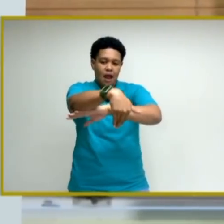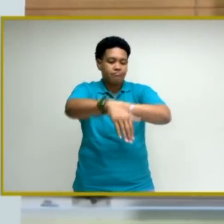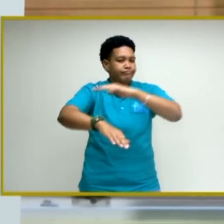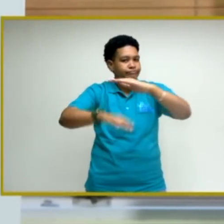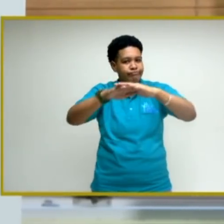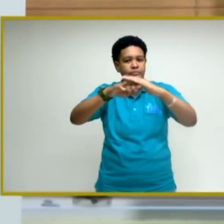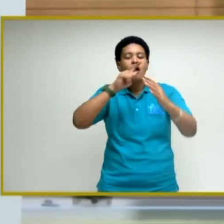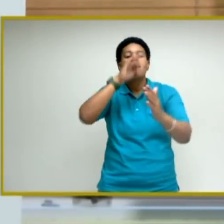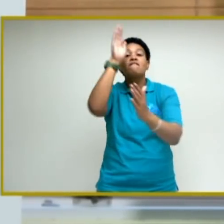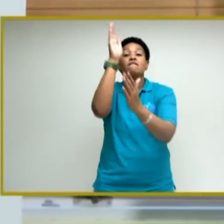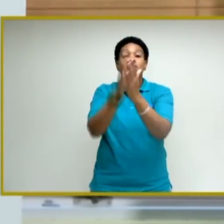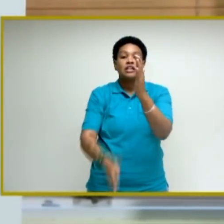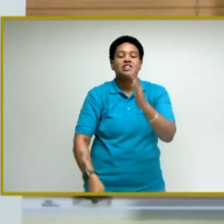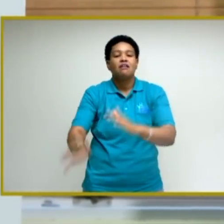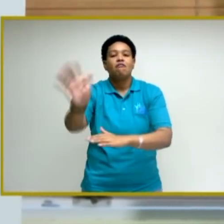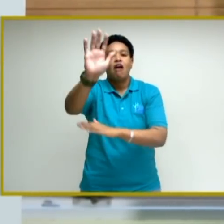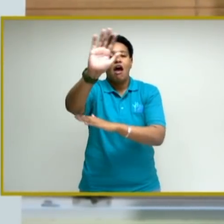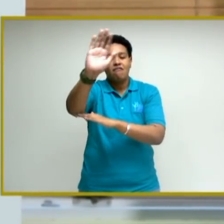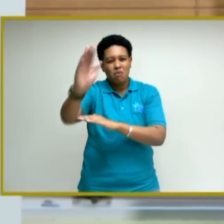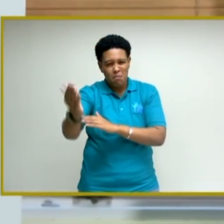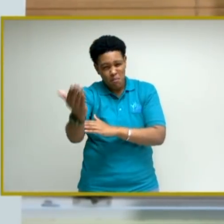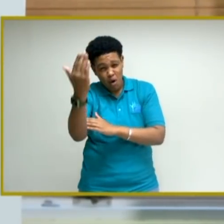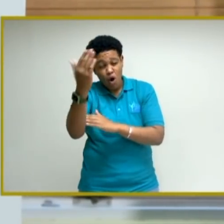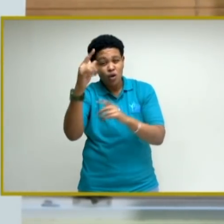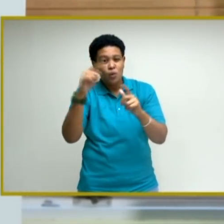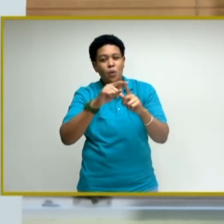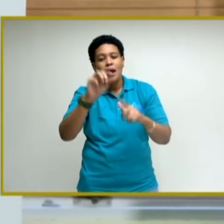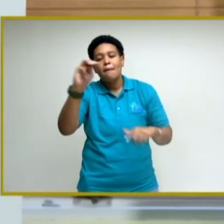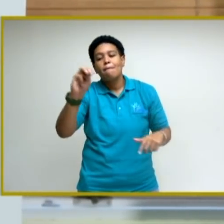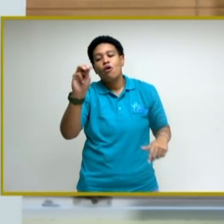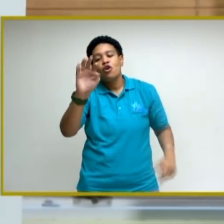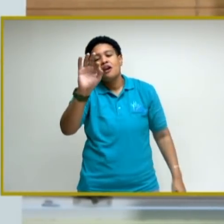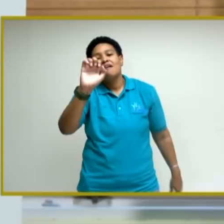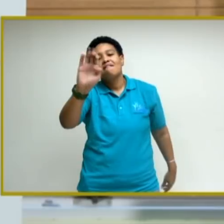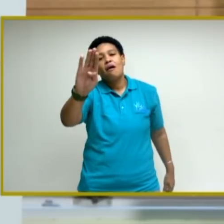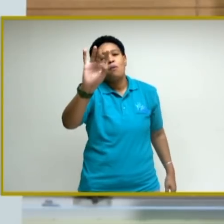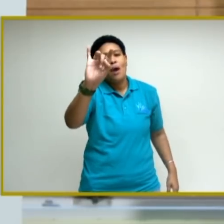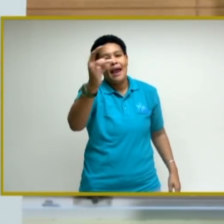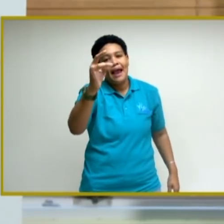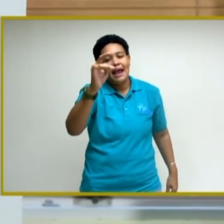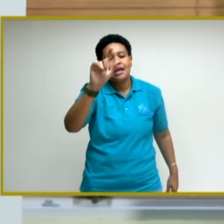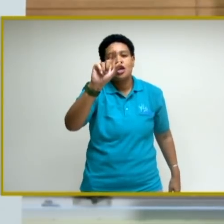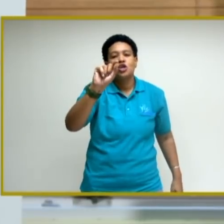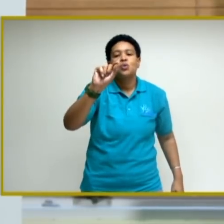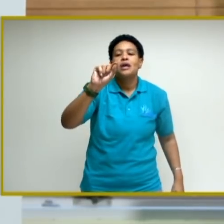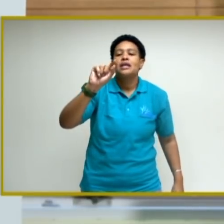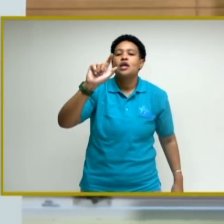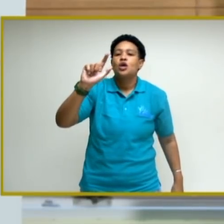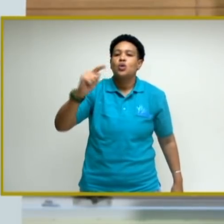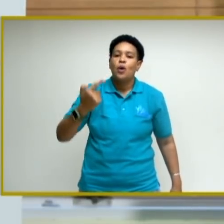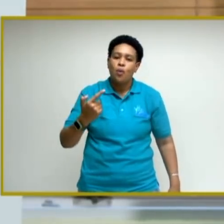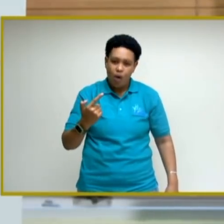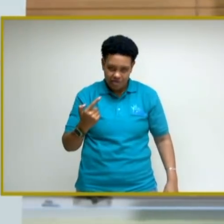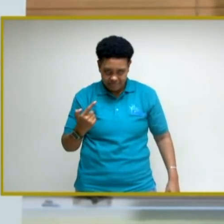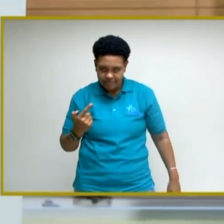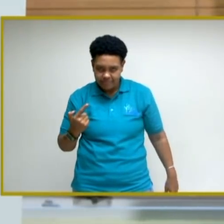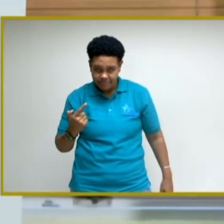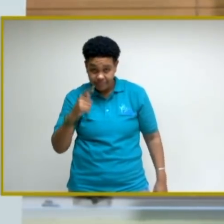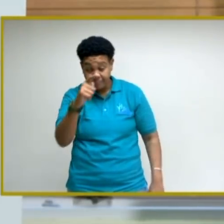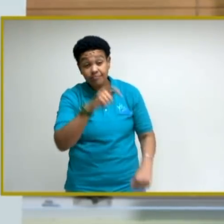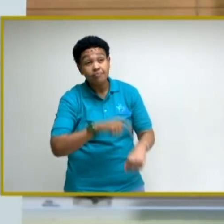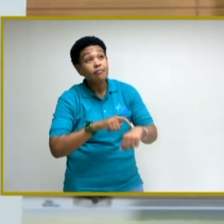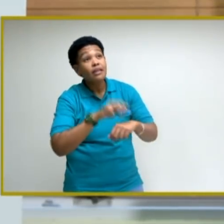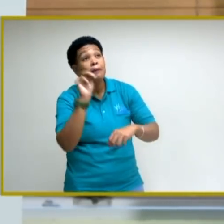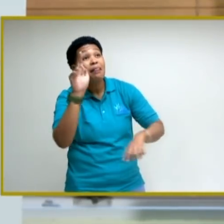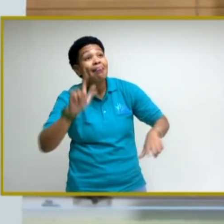and end at 5 a.m. on Monday, February 8th, 2021, with